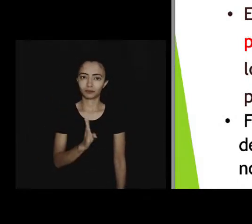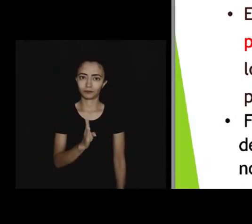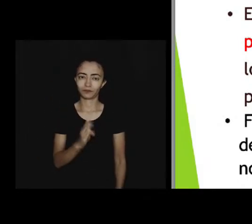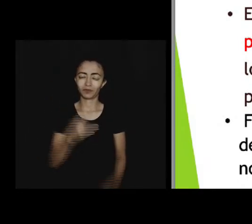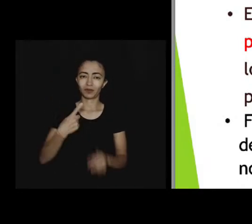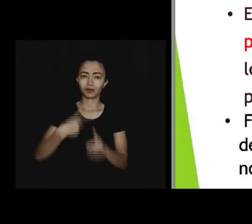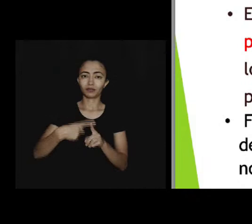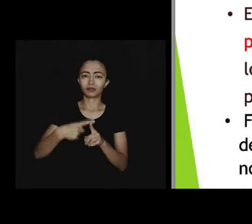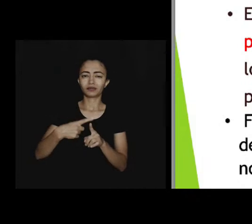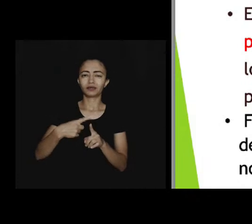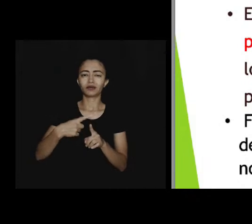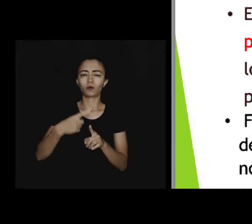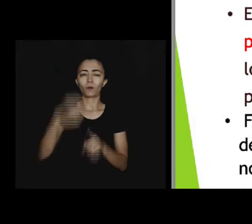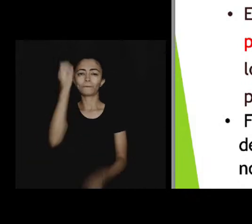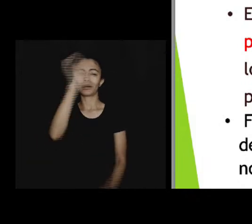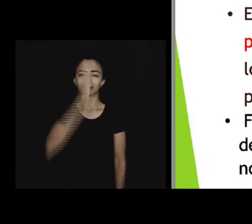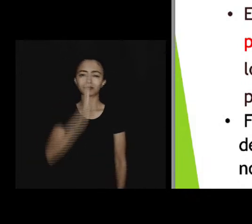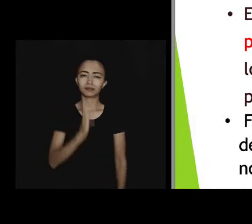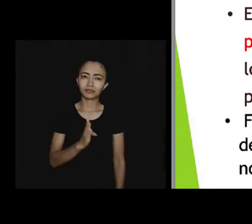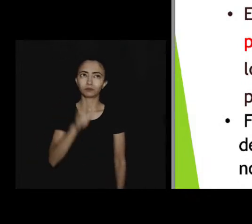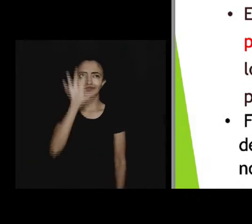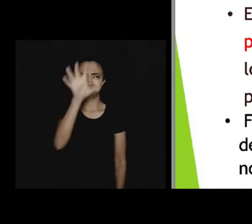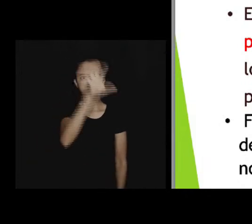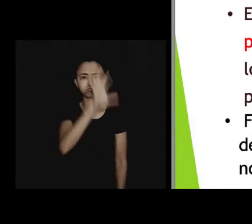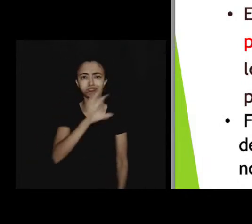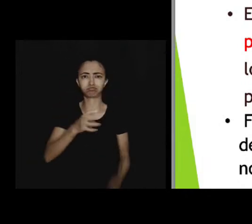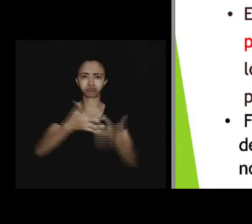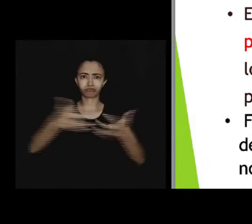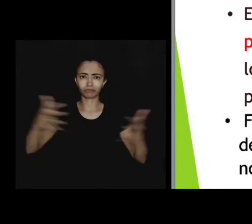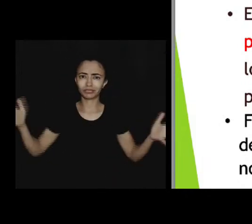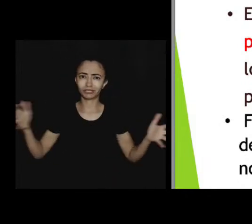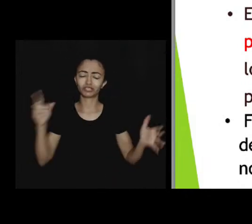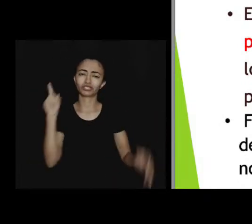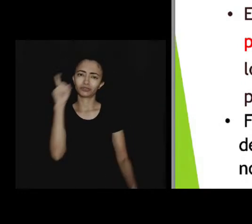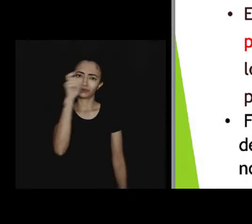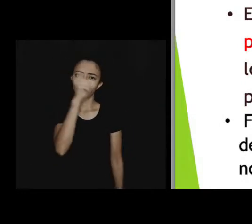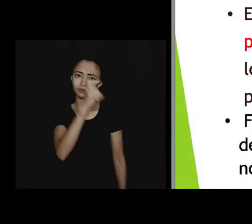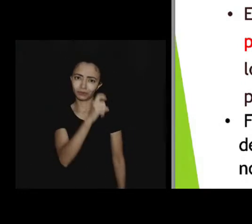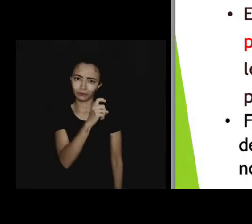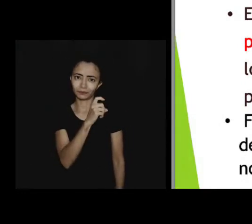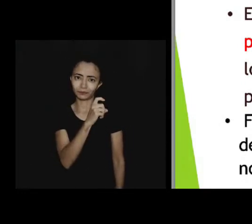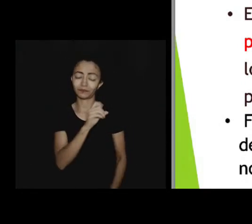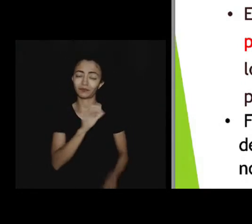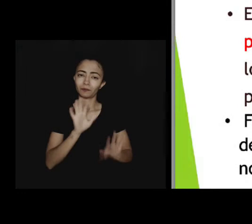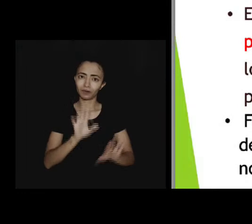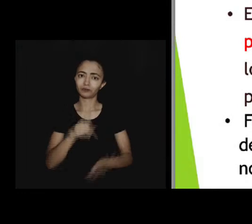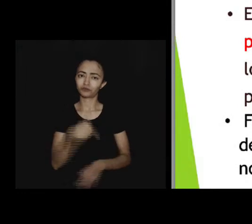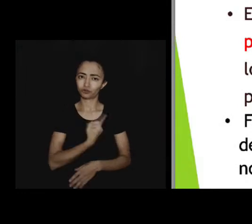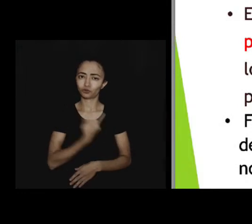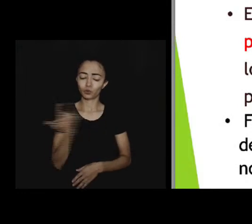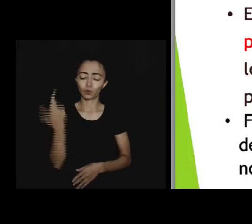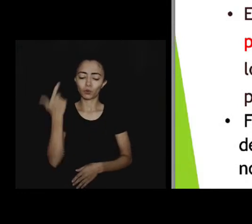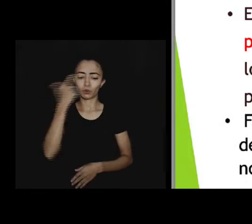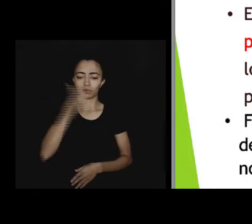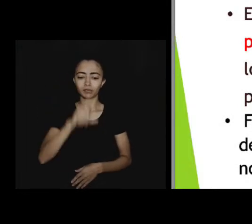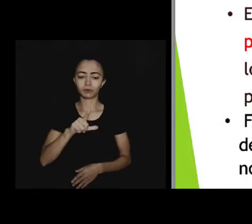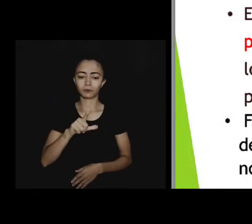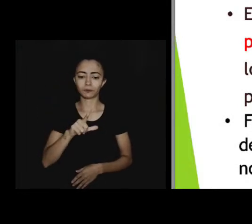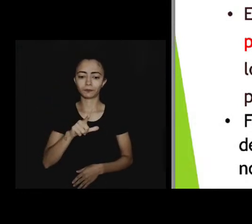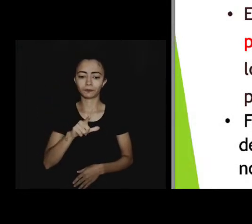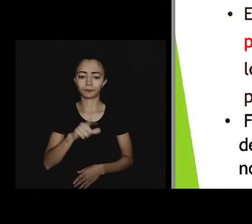continental country, it is really hard to really run national monitorings, but we've done